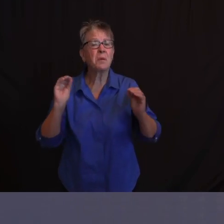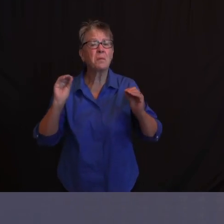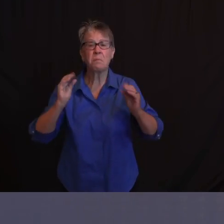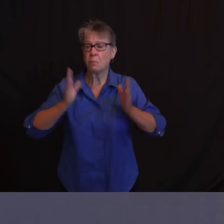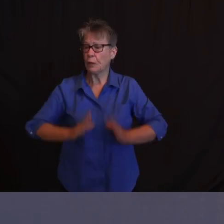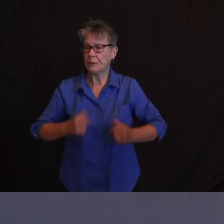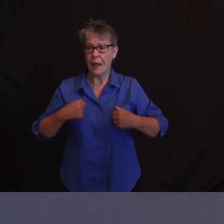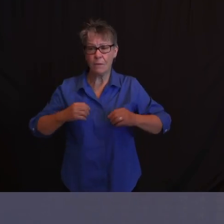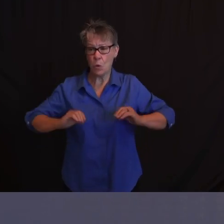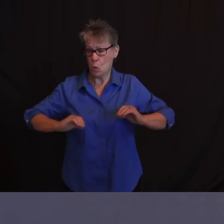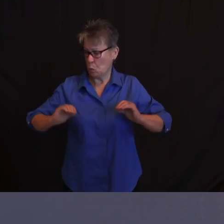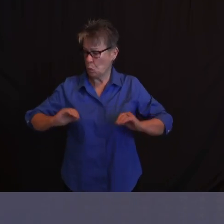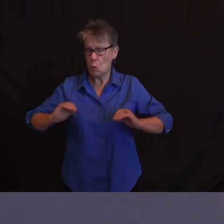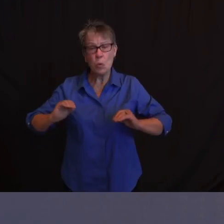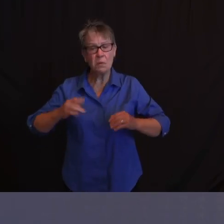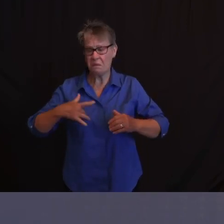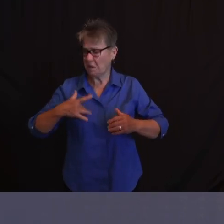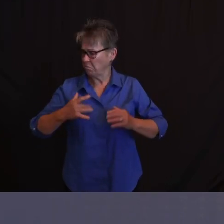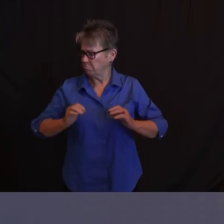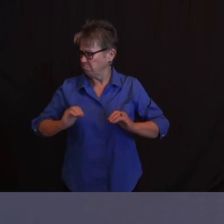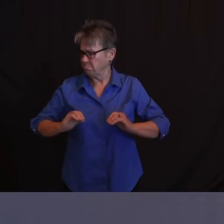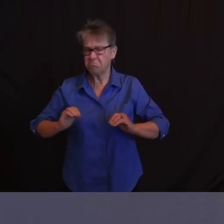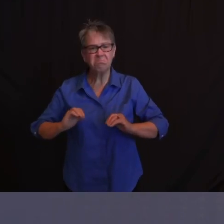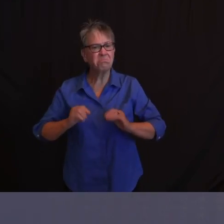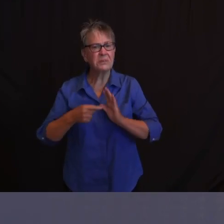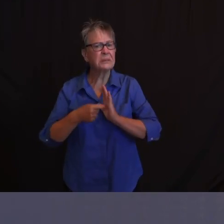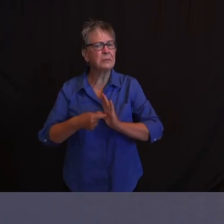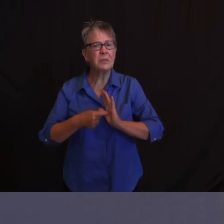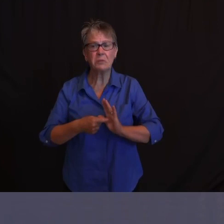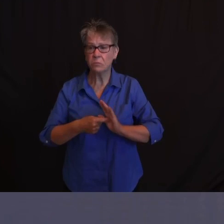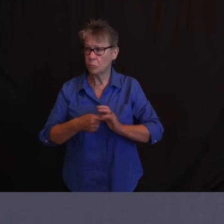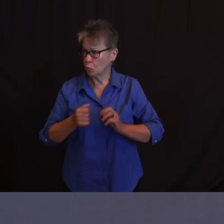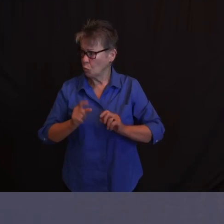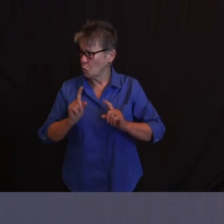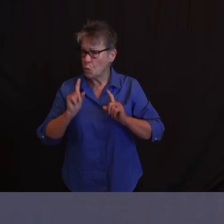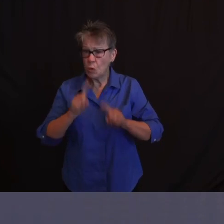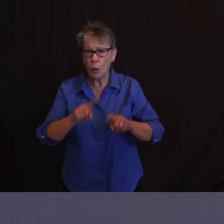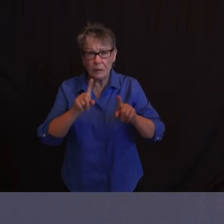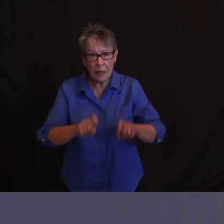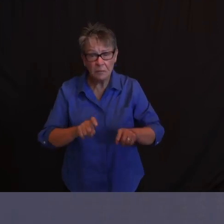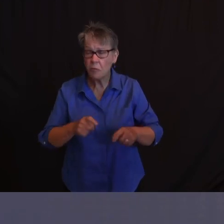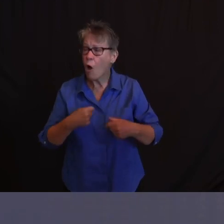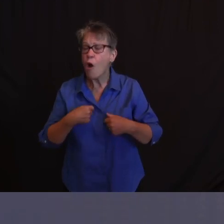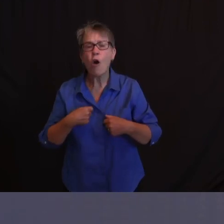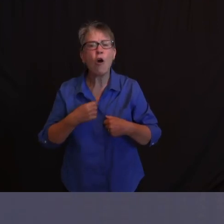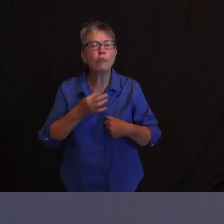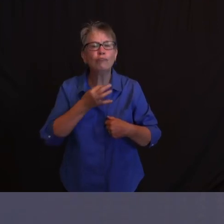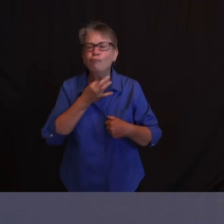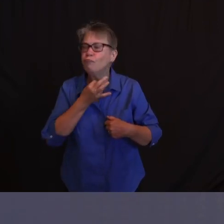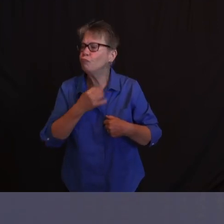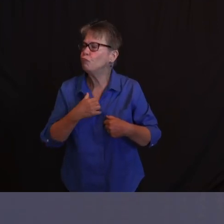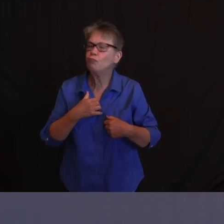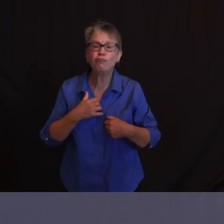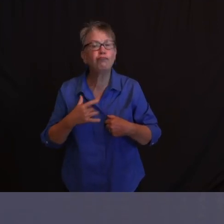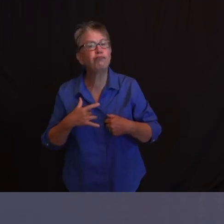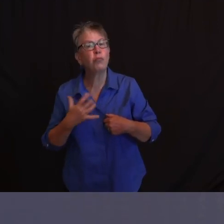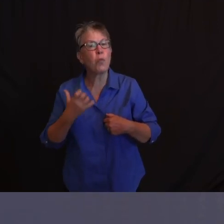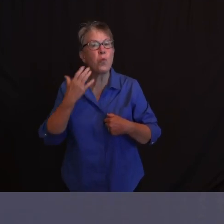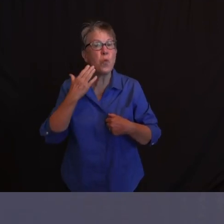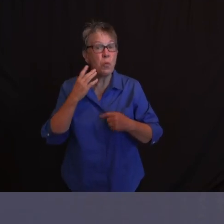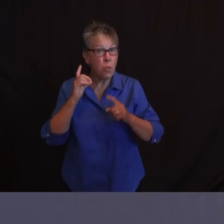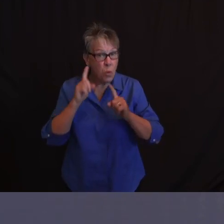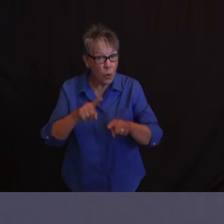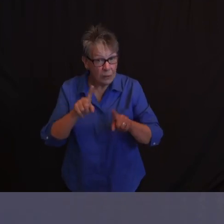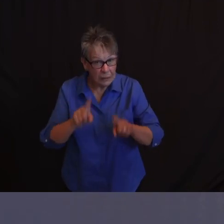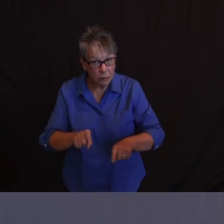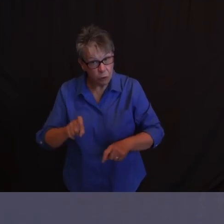or, are curious about what's going on? Should people get tested twice? Could you explain why it is